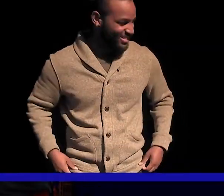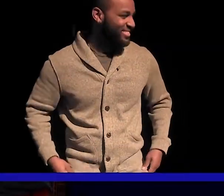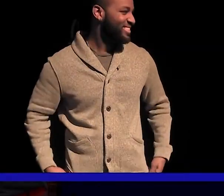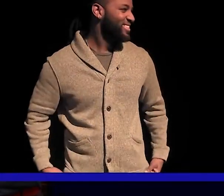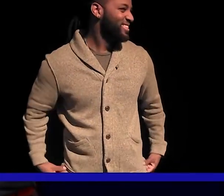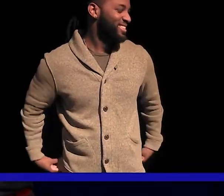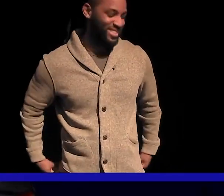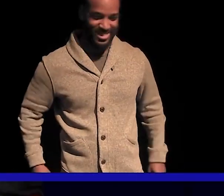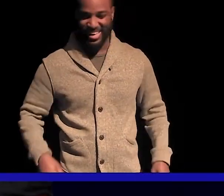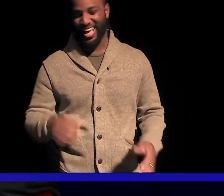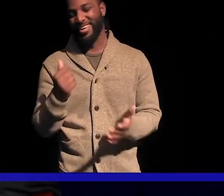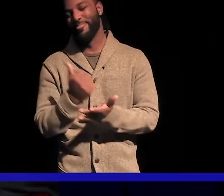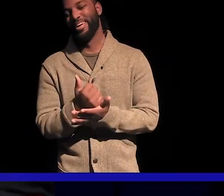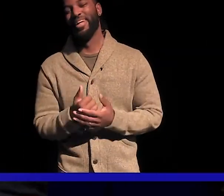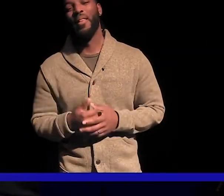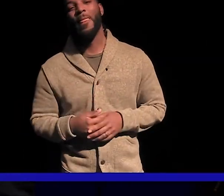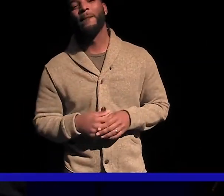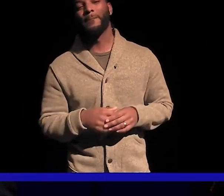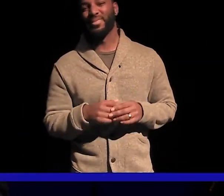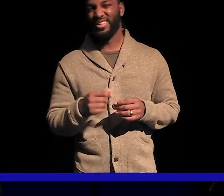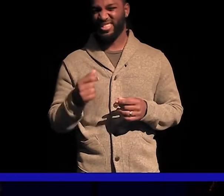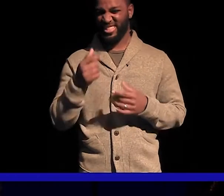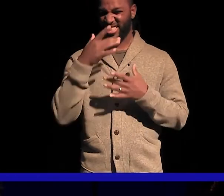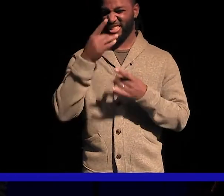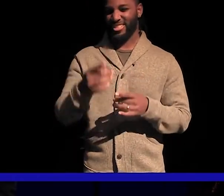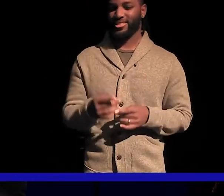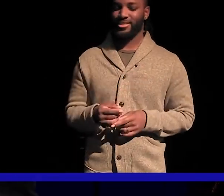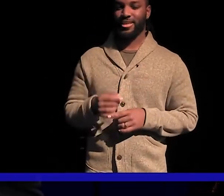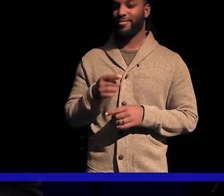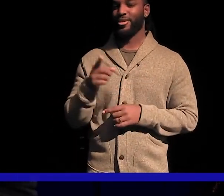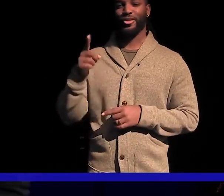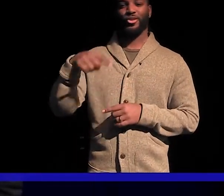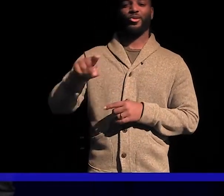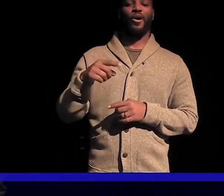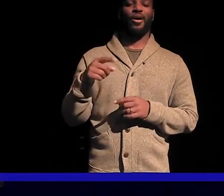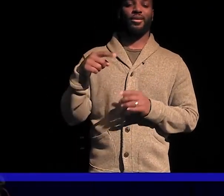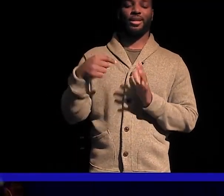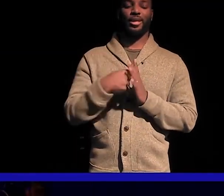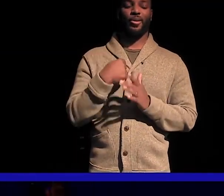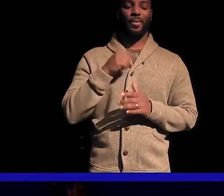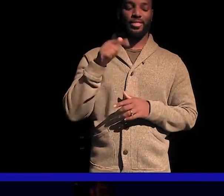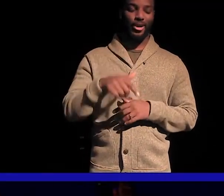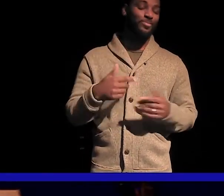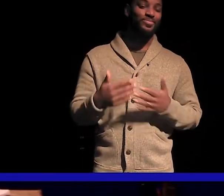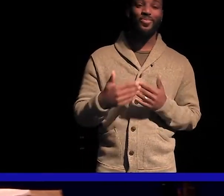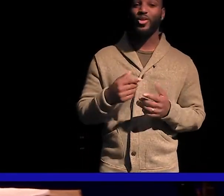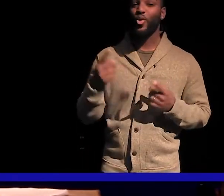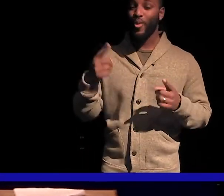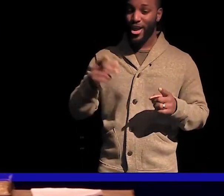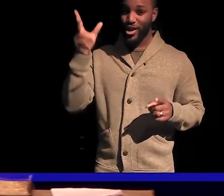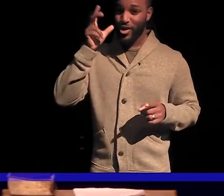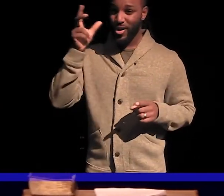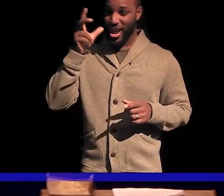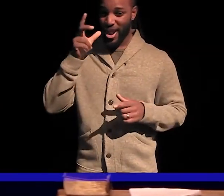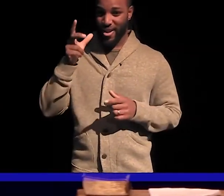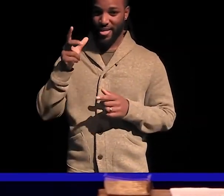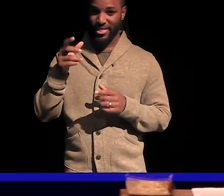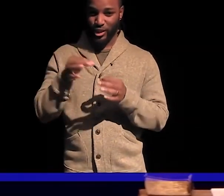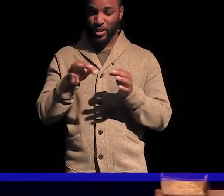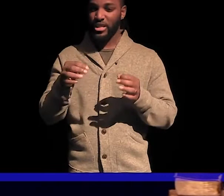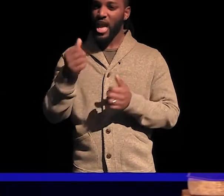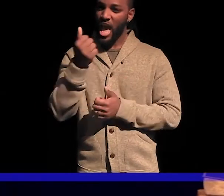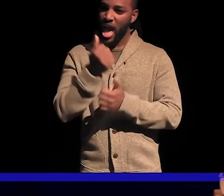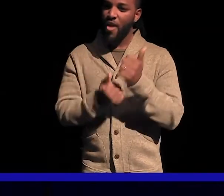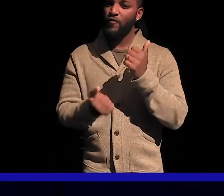Amen. You can crucify me later. So when you hear the expression, everyone gets